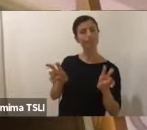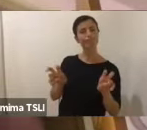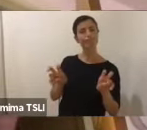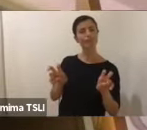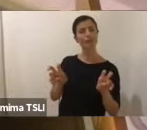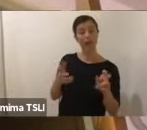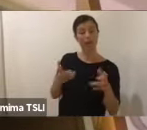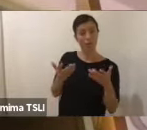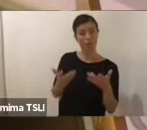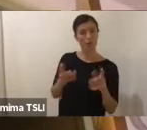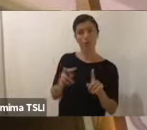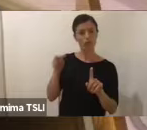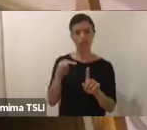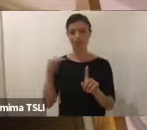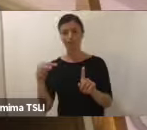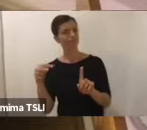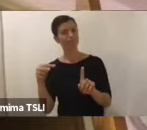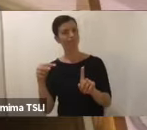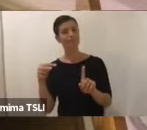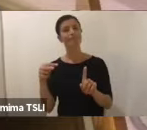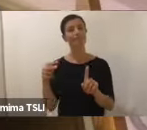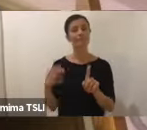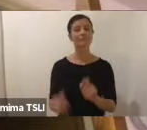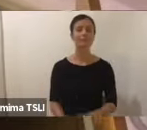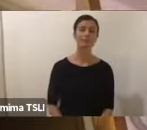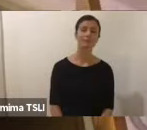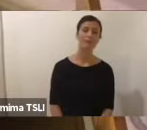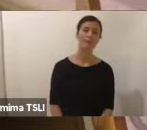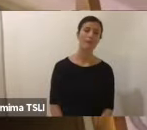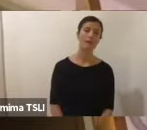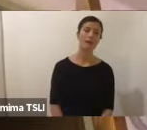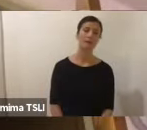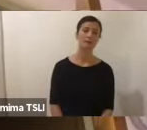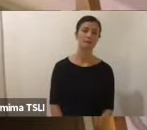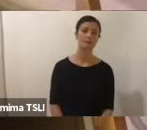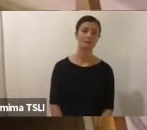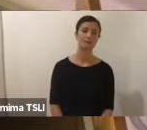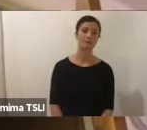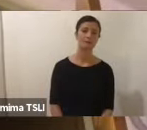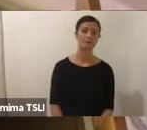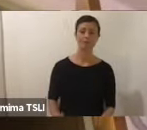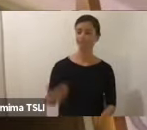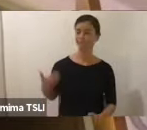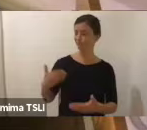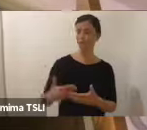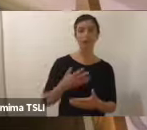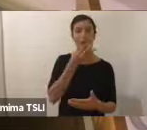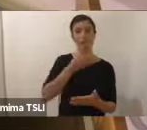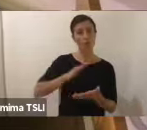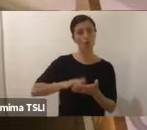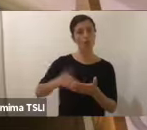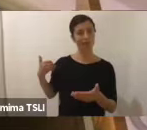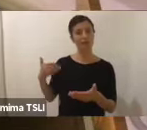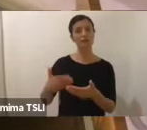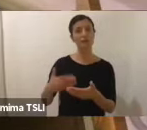you might be surprised to know that for the last few months i've been really reading and listening to a lot of blacks from america and this